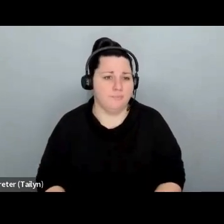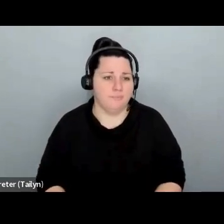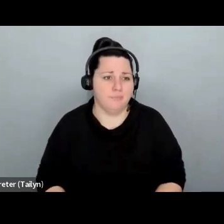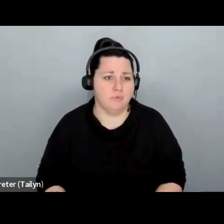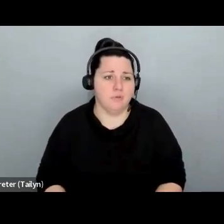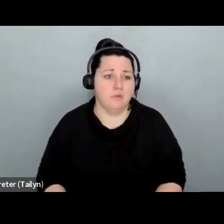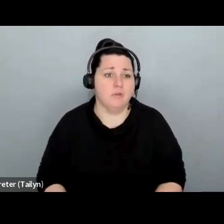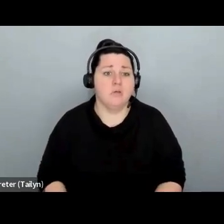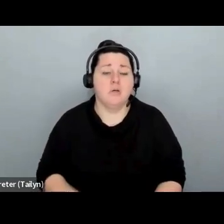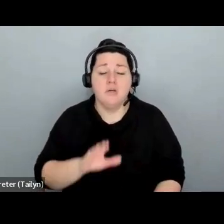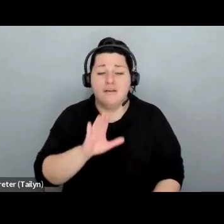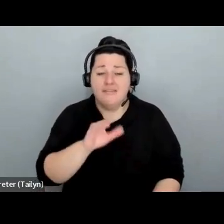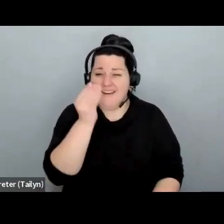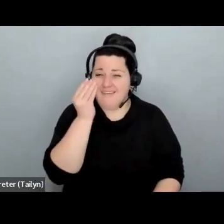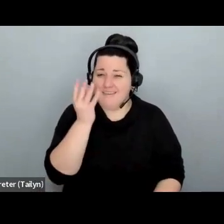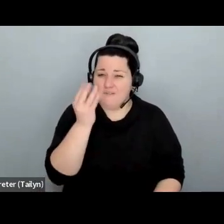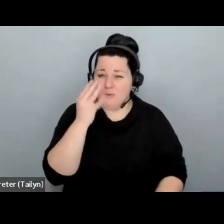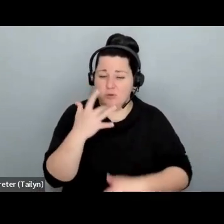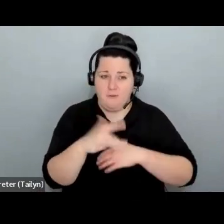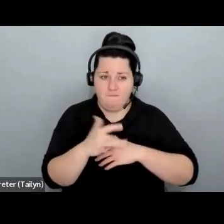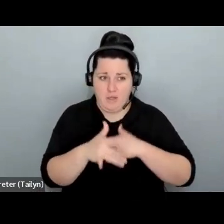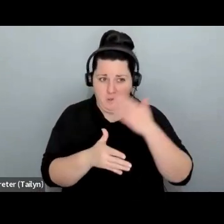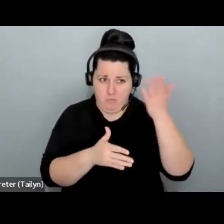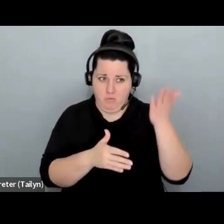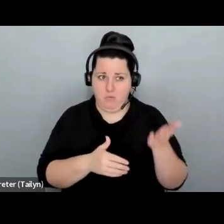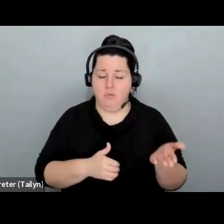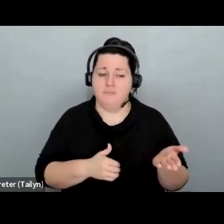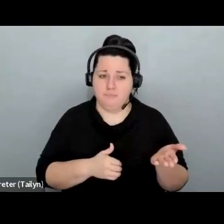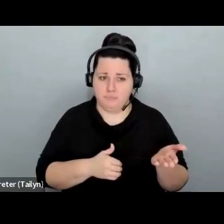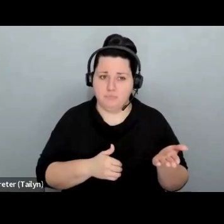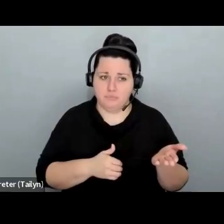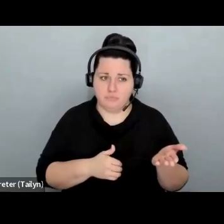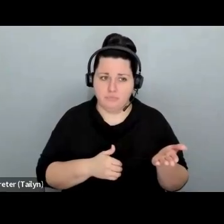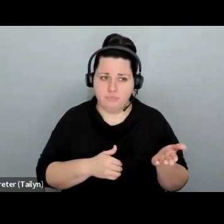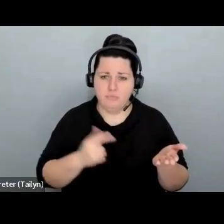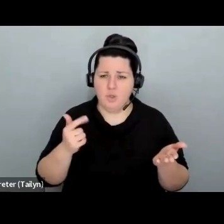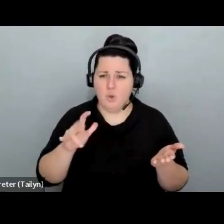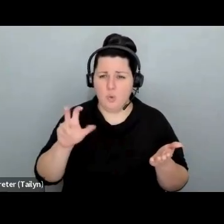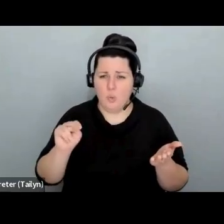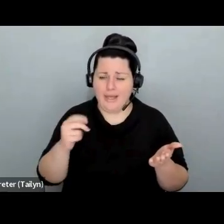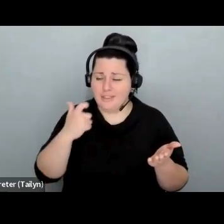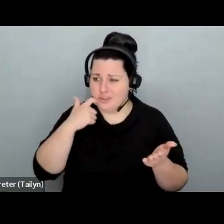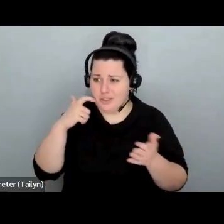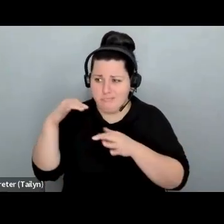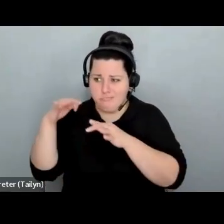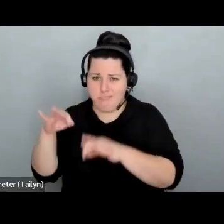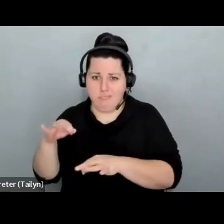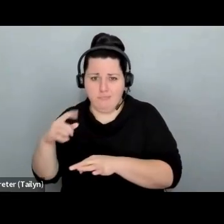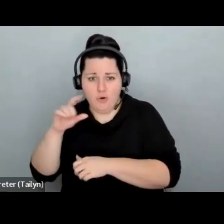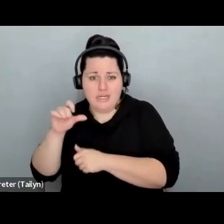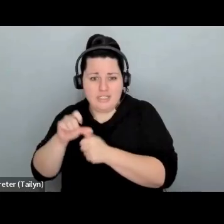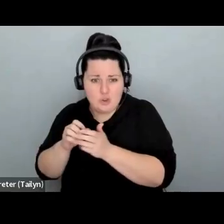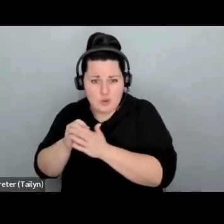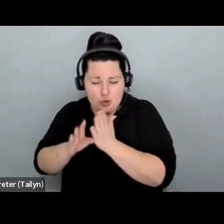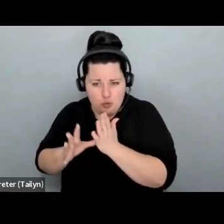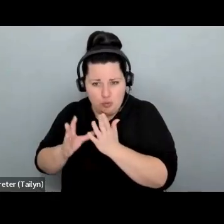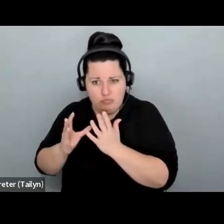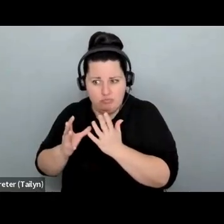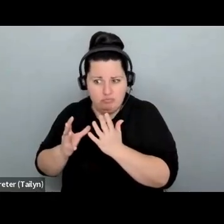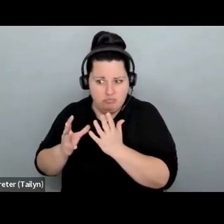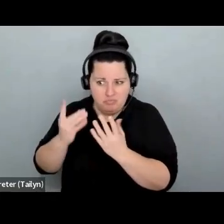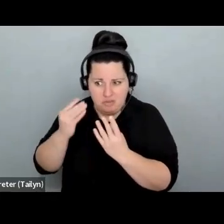So some information that we have available for you all. So as Gwen just reviewed, for each student that is being considered for dual